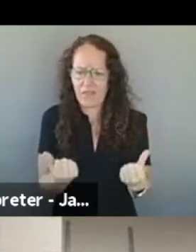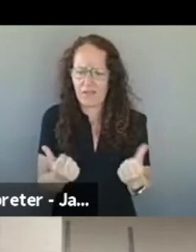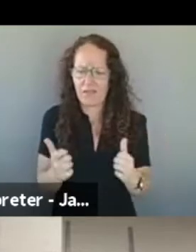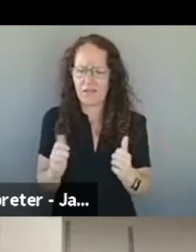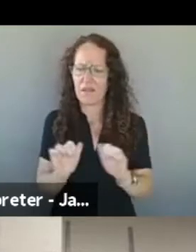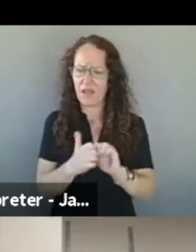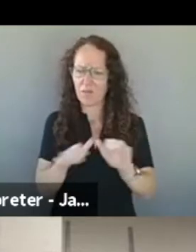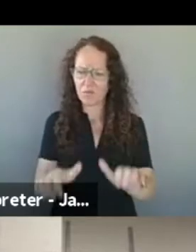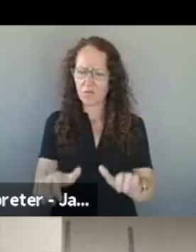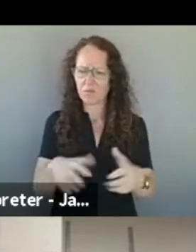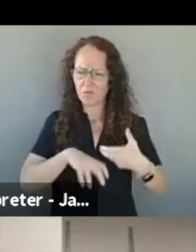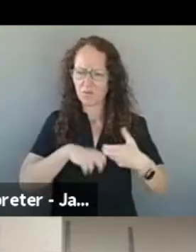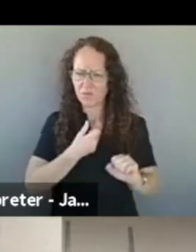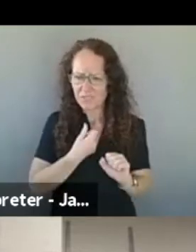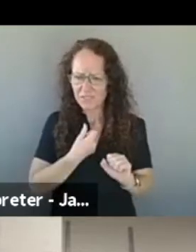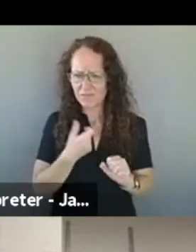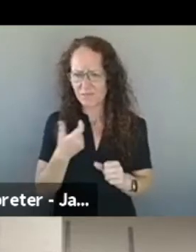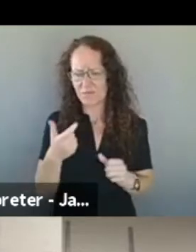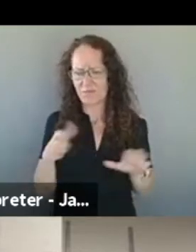like.